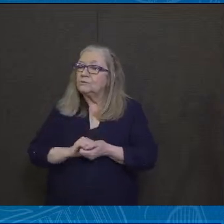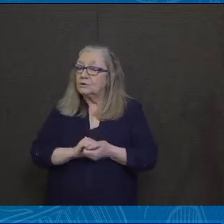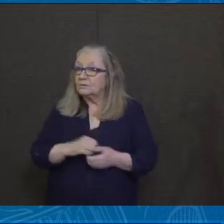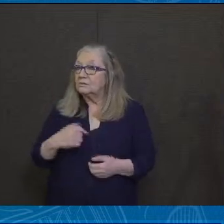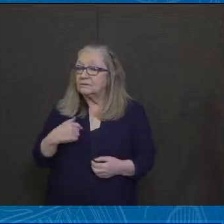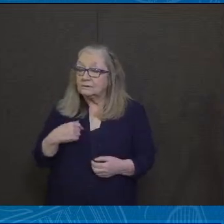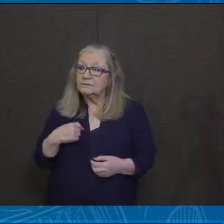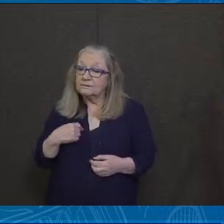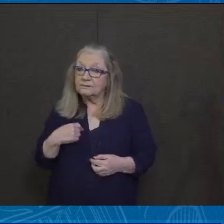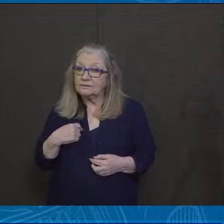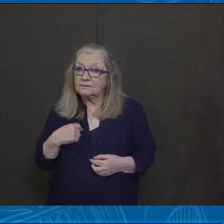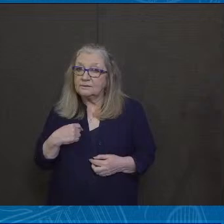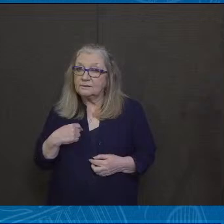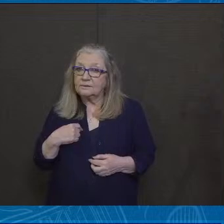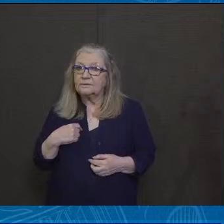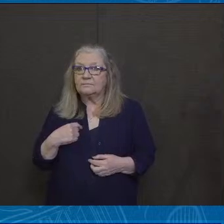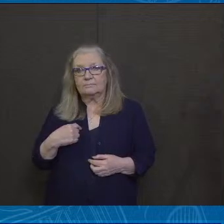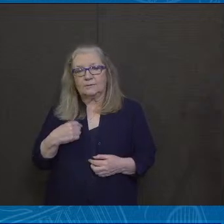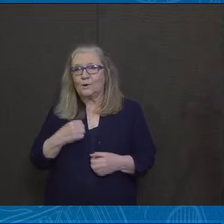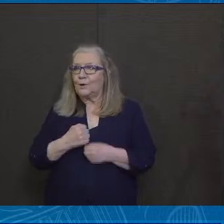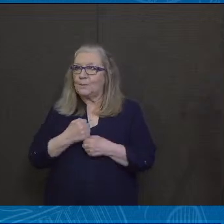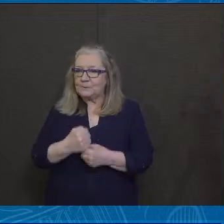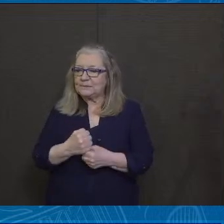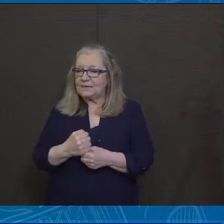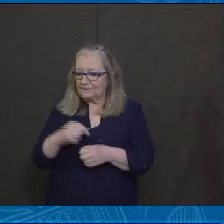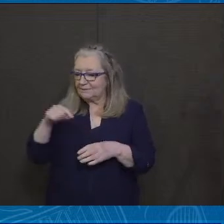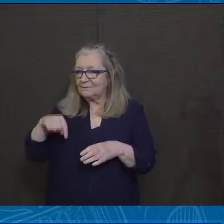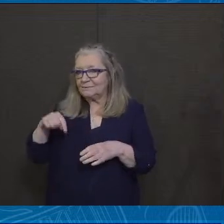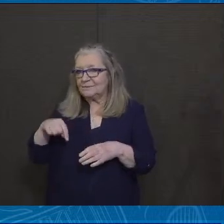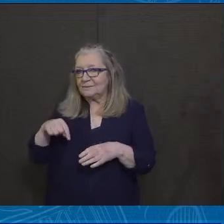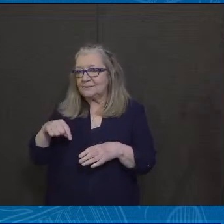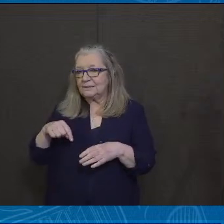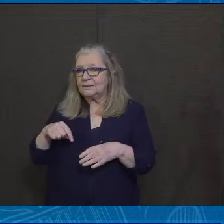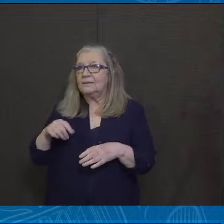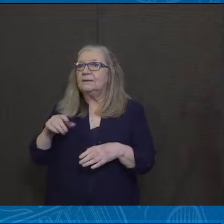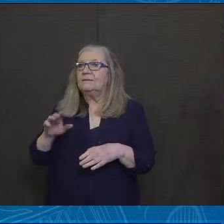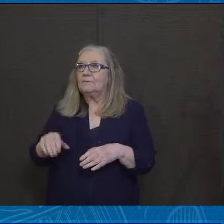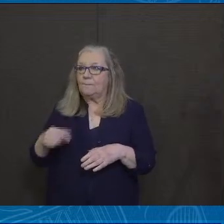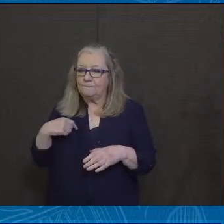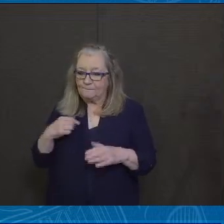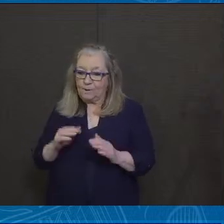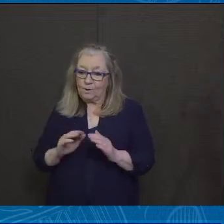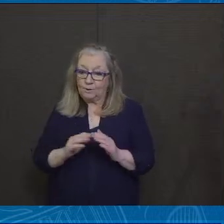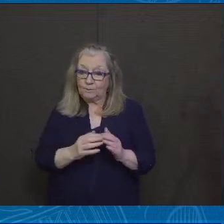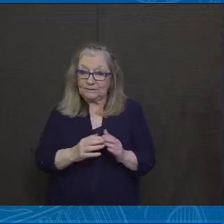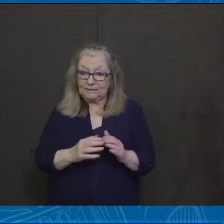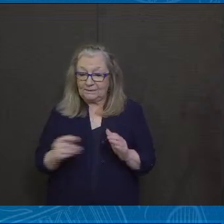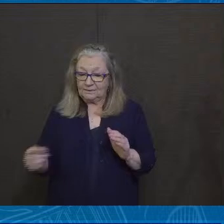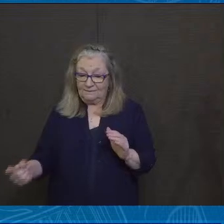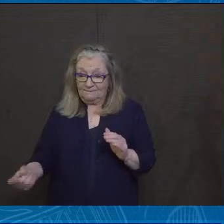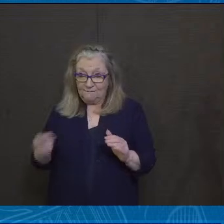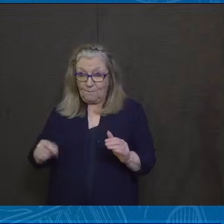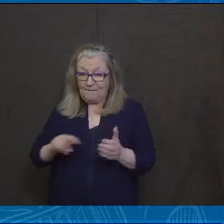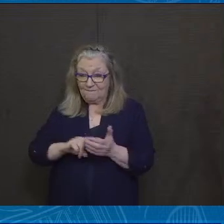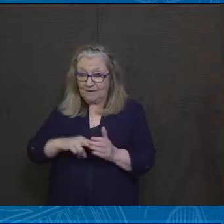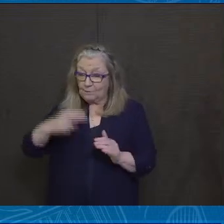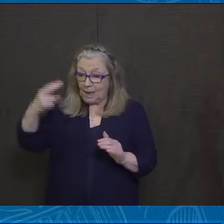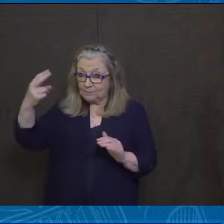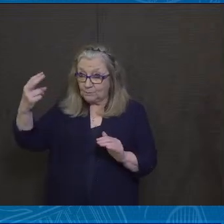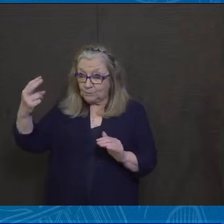I actually represent, from the community coming all the way from Vanuatu